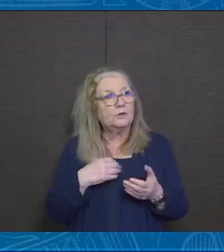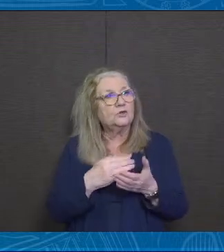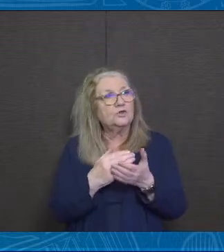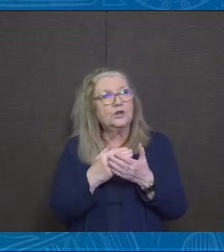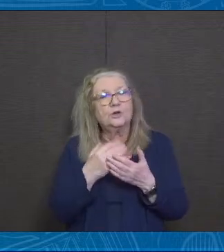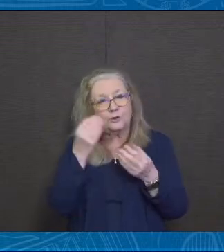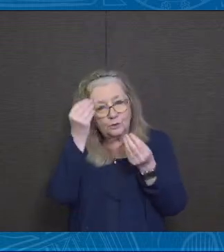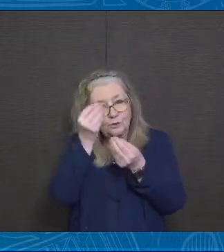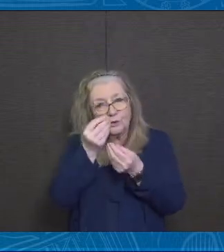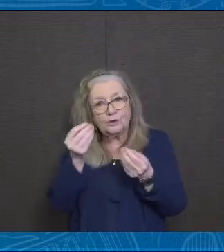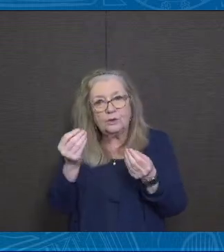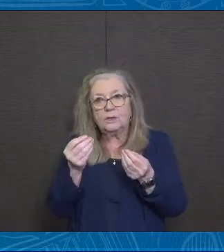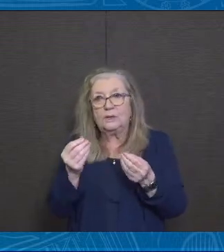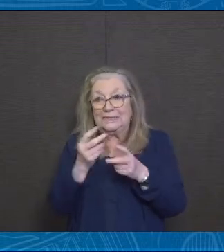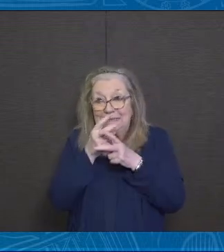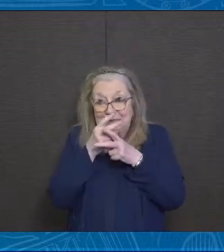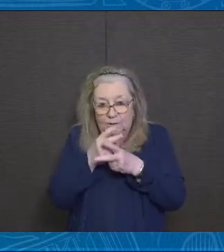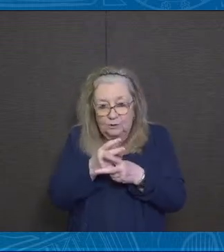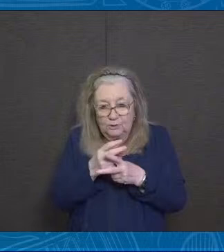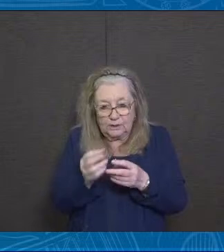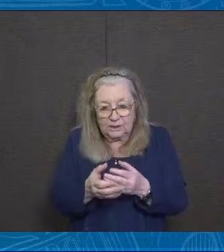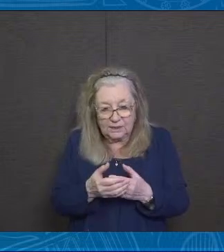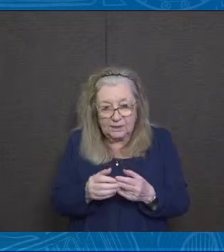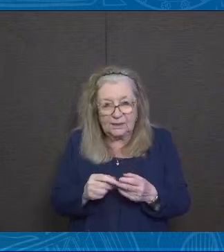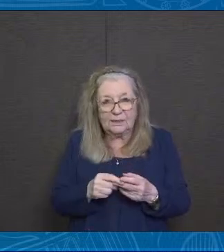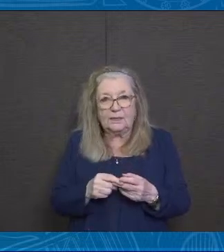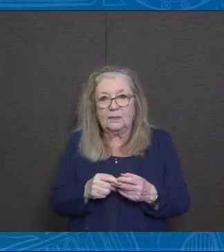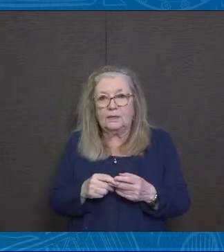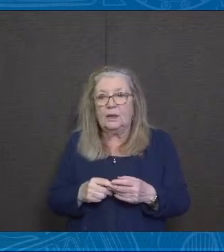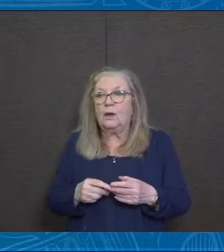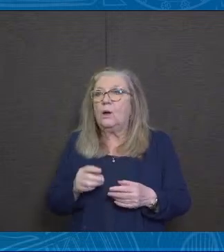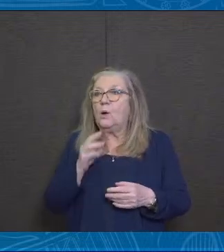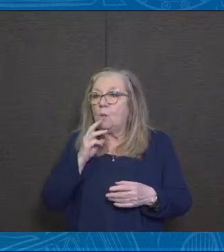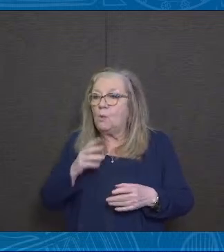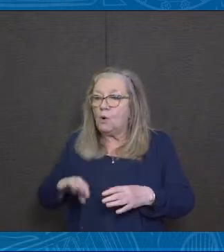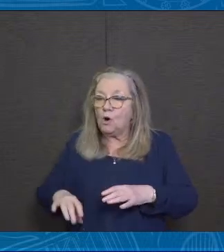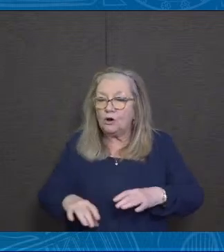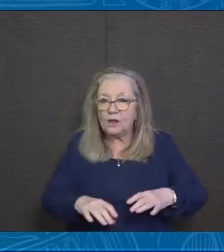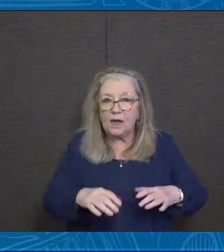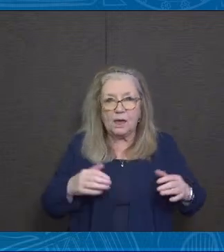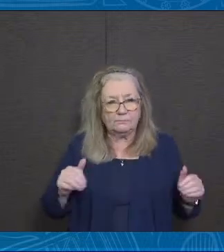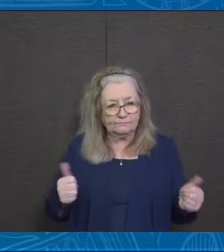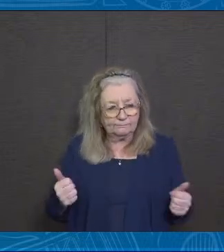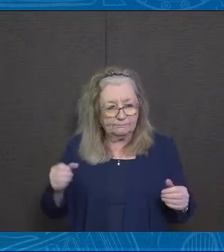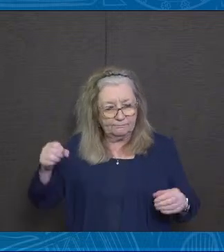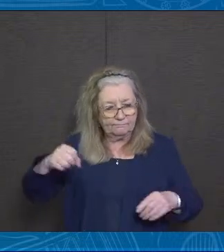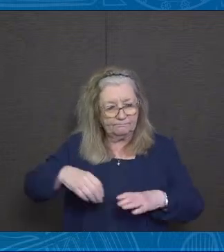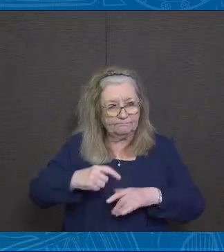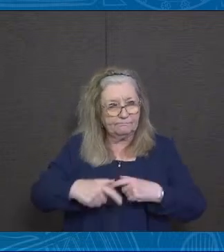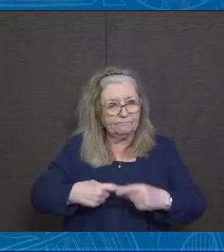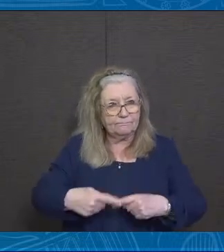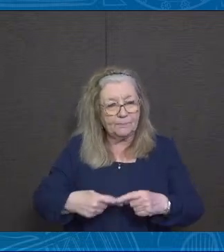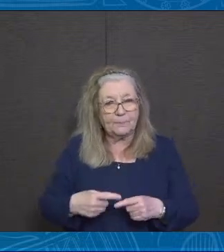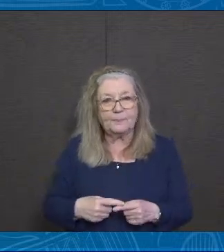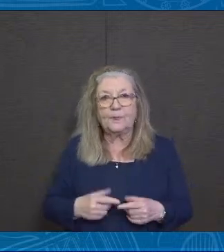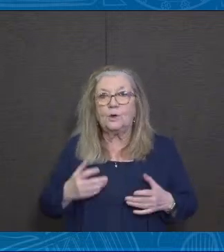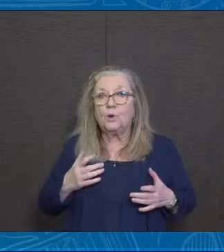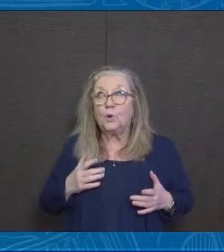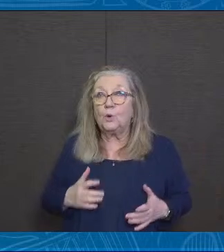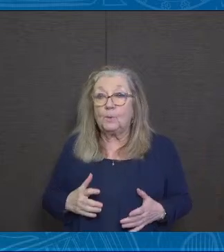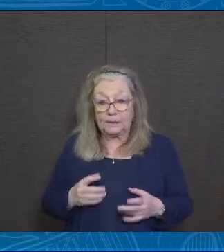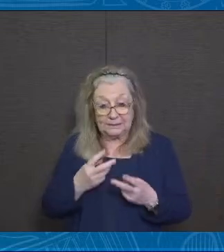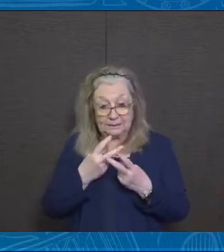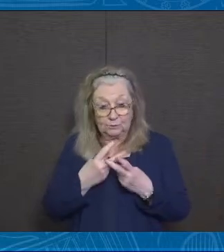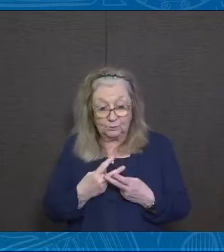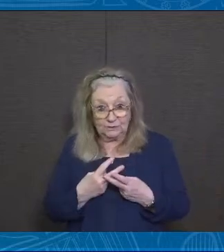of food security, water sufficiency, ecosystem environmental stability, human security, climate